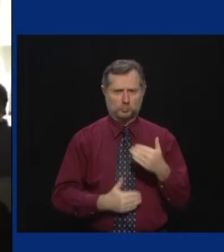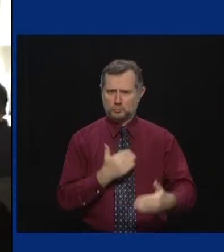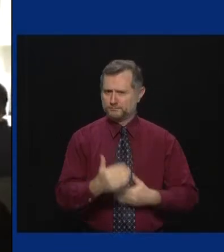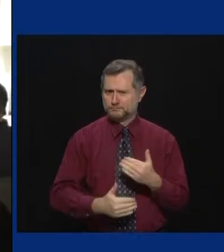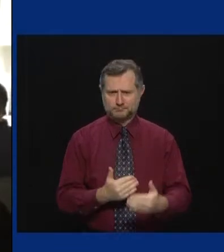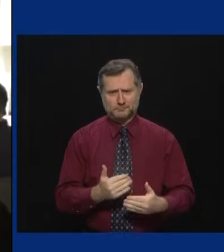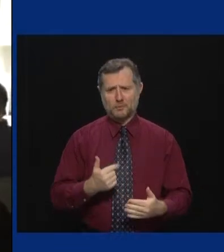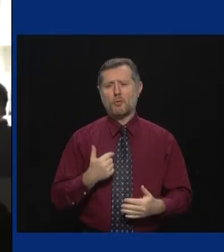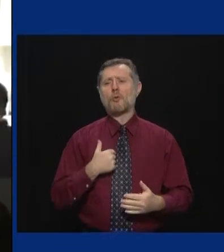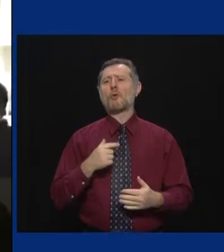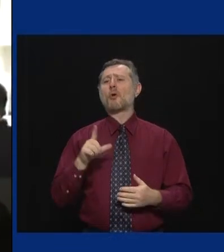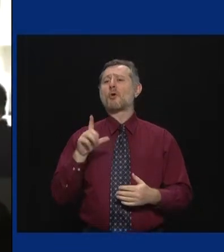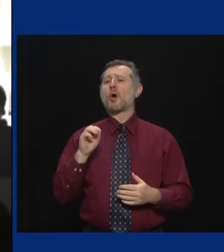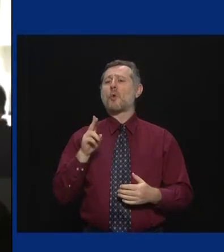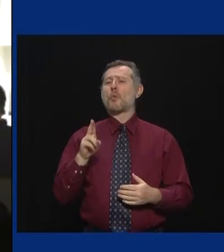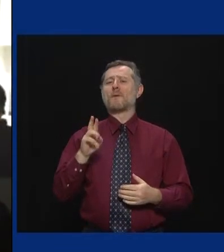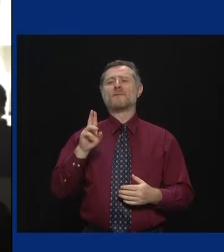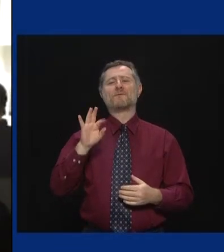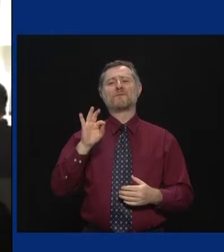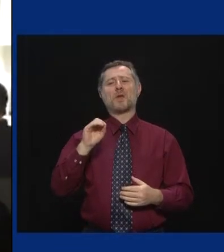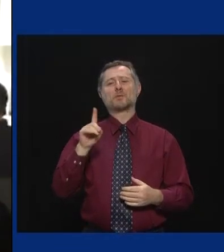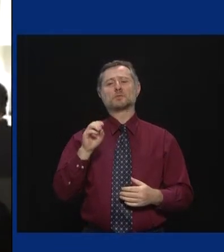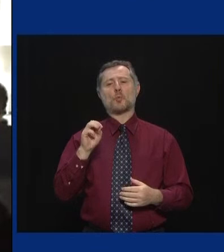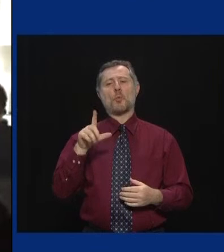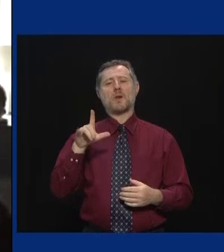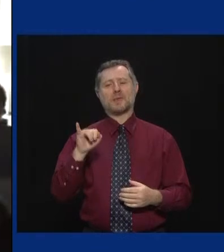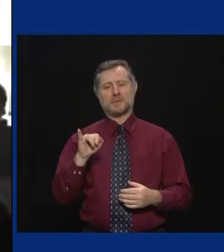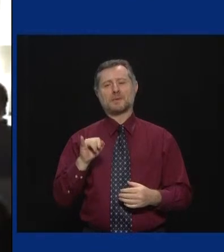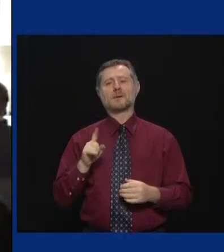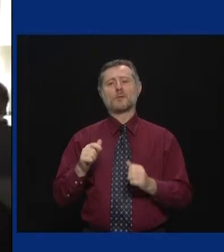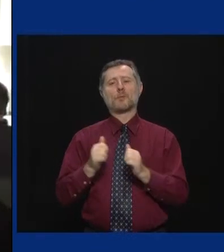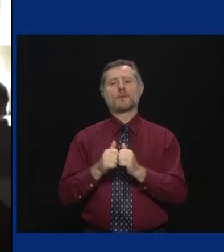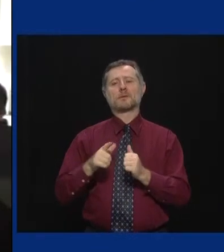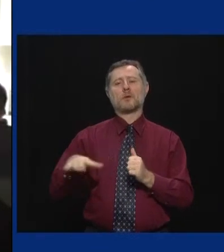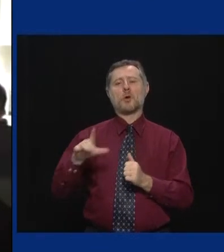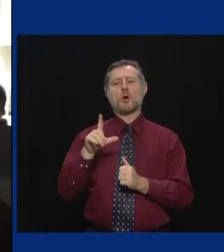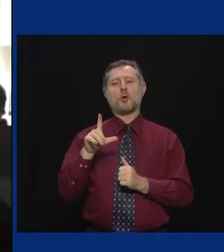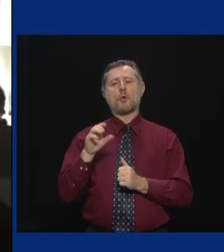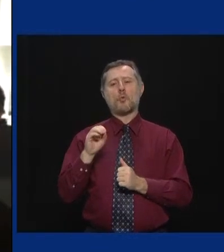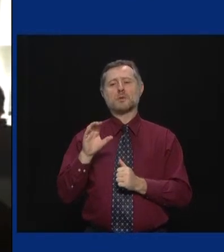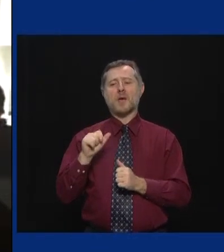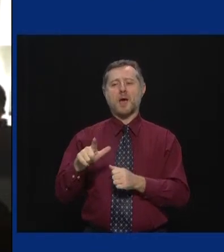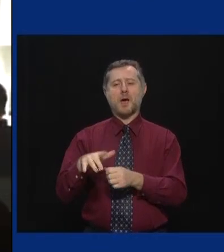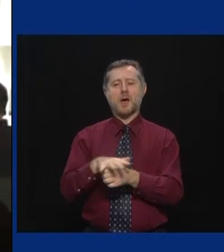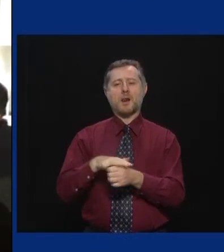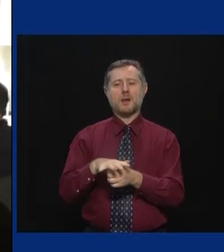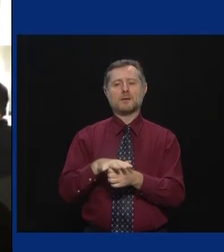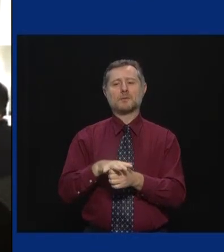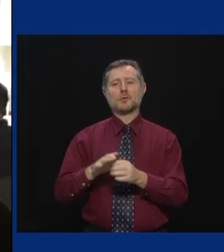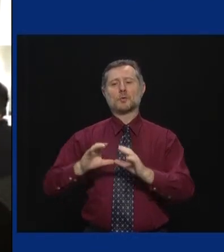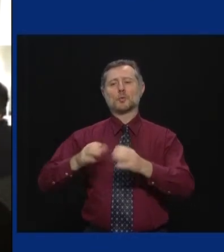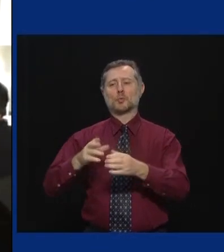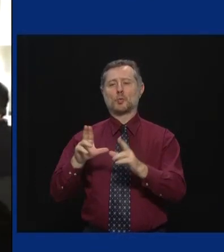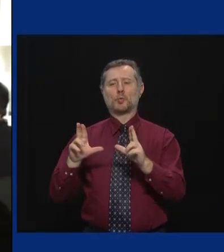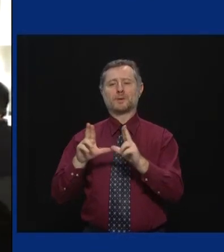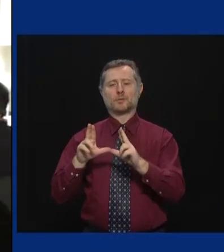Fazzaroli, business manager with Local 2104. Lou, thanks very much.